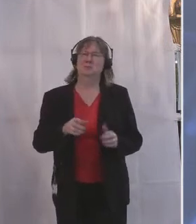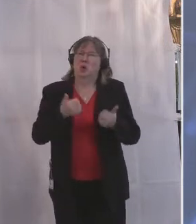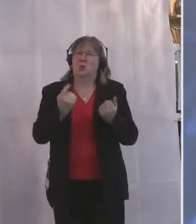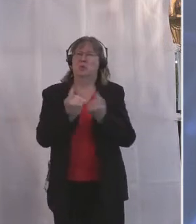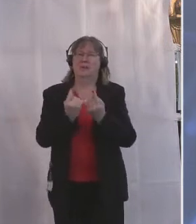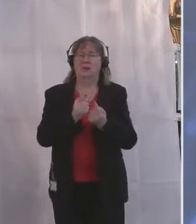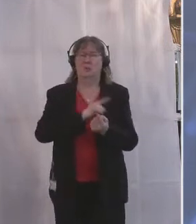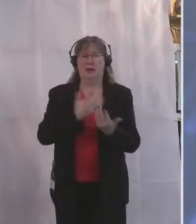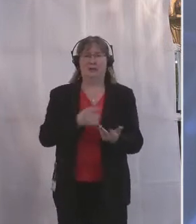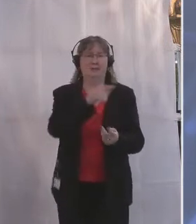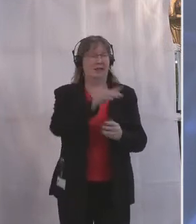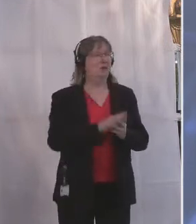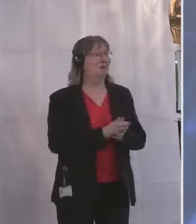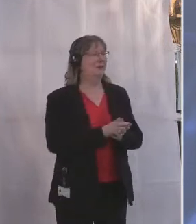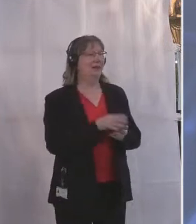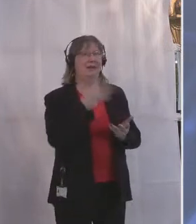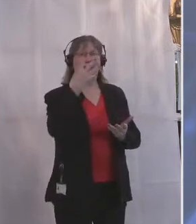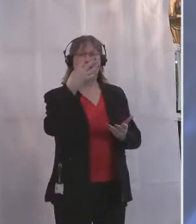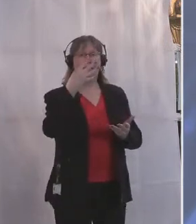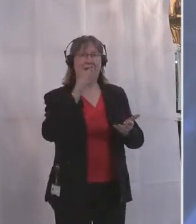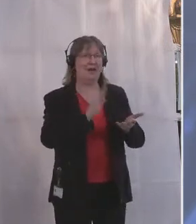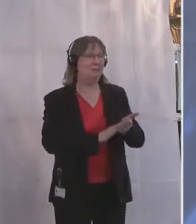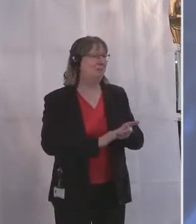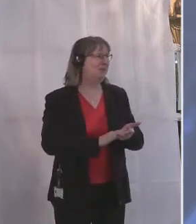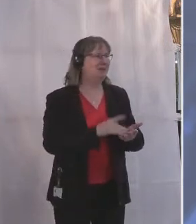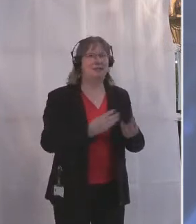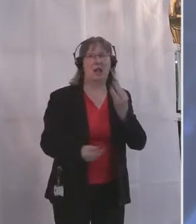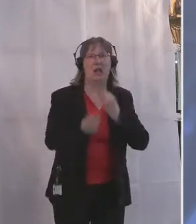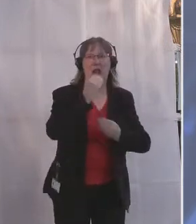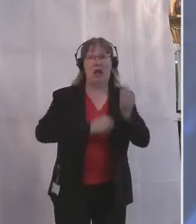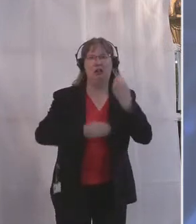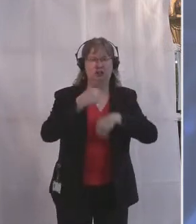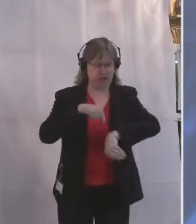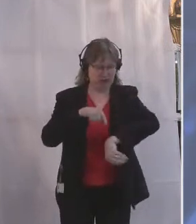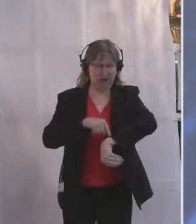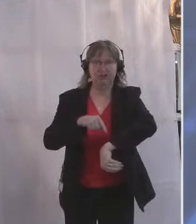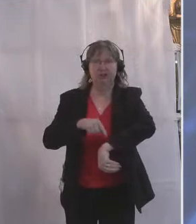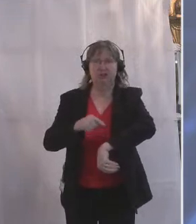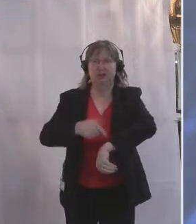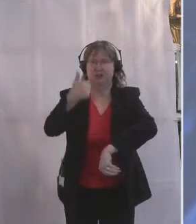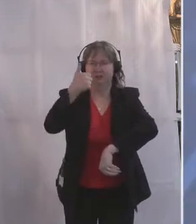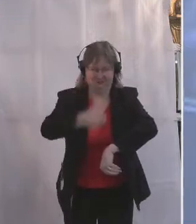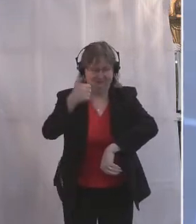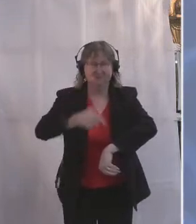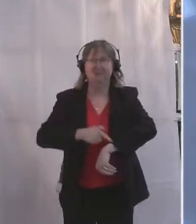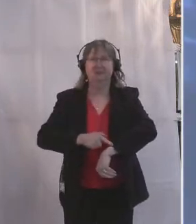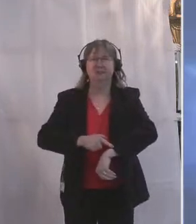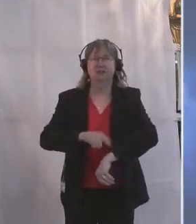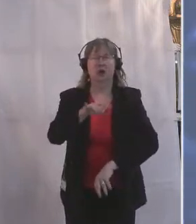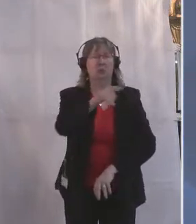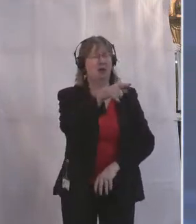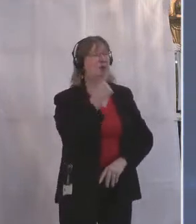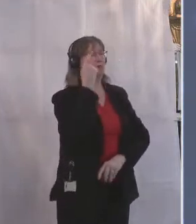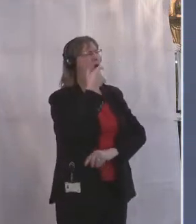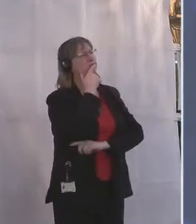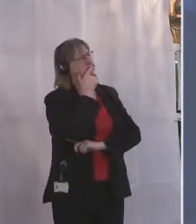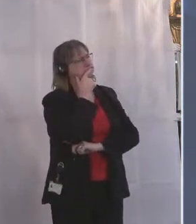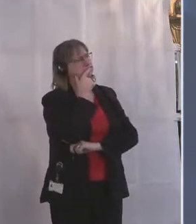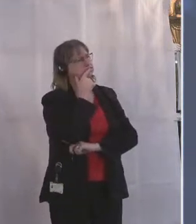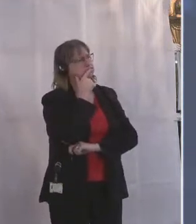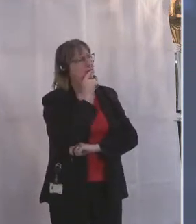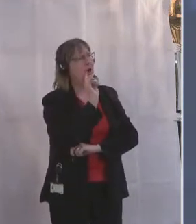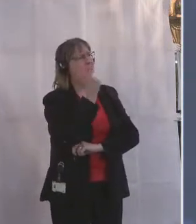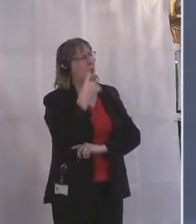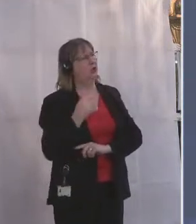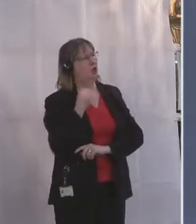Because you're thinking, in 9 minutes, I get to have lunch. Yeah? Or you're thinking, am I going to catch that